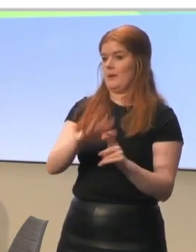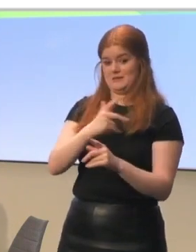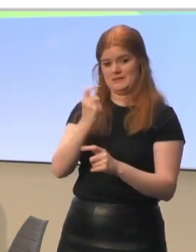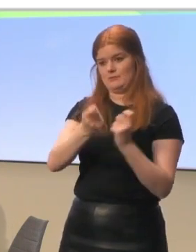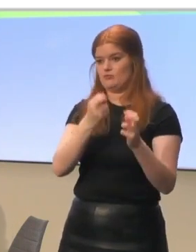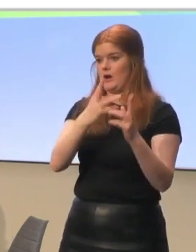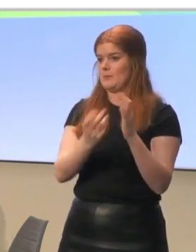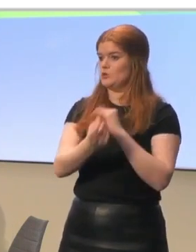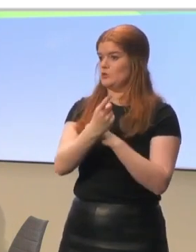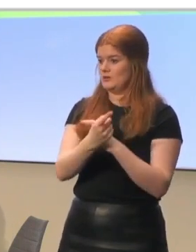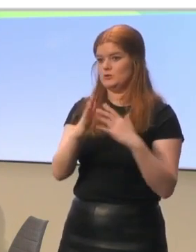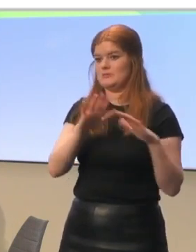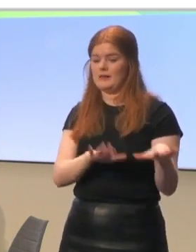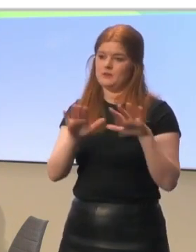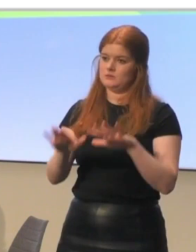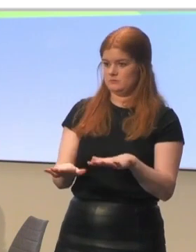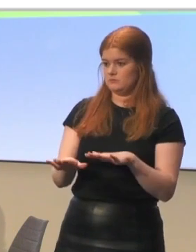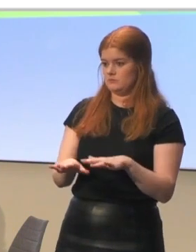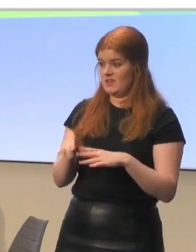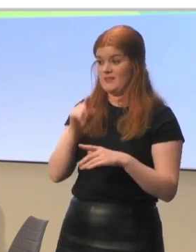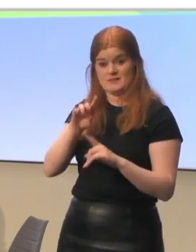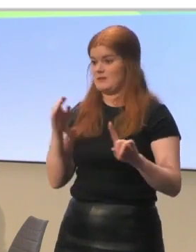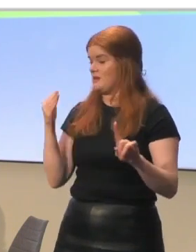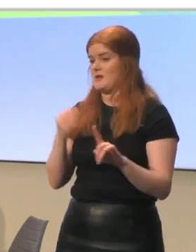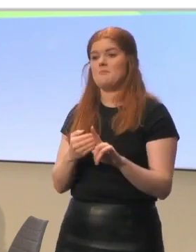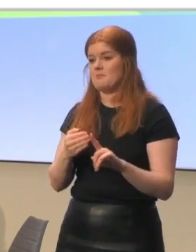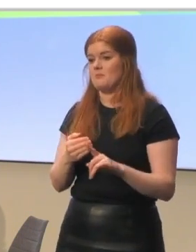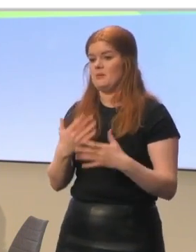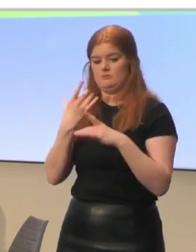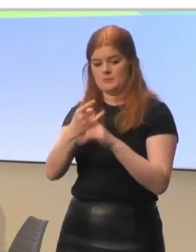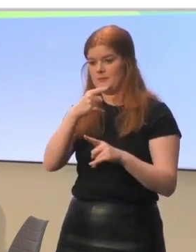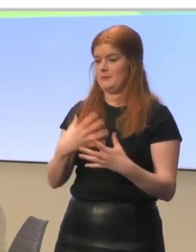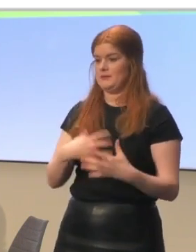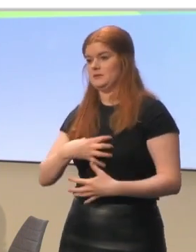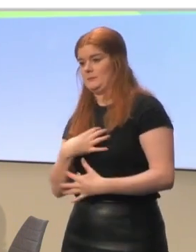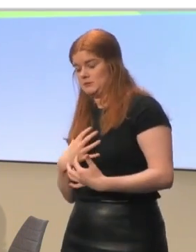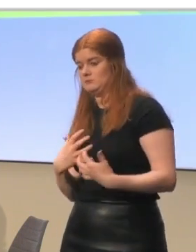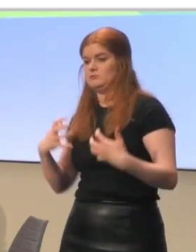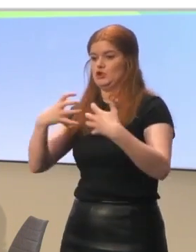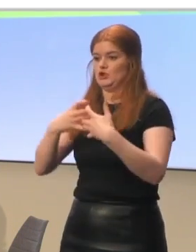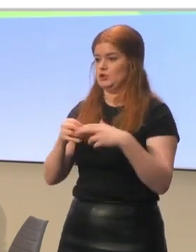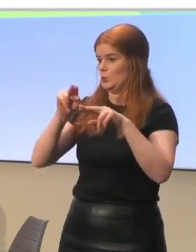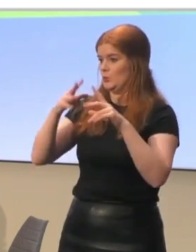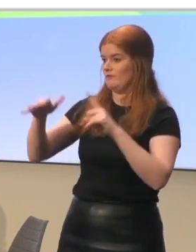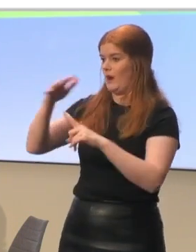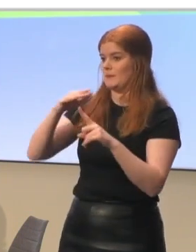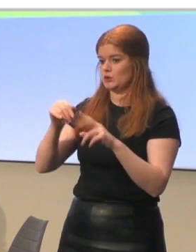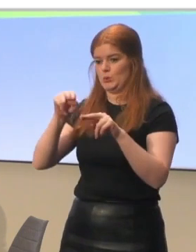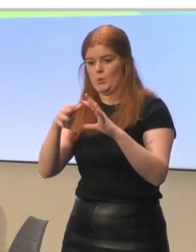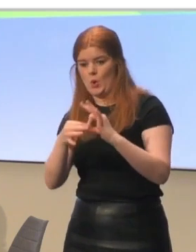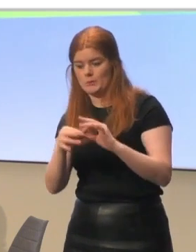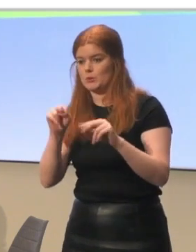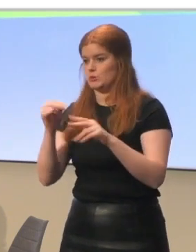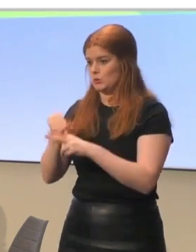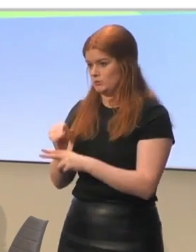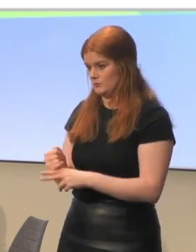them the opportunity to settle in. This has been the intention of helping them to adapt and adjust to the new environment, new home and new